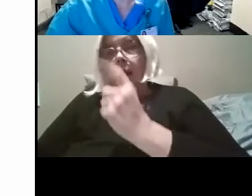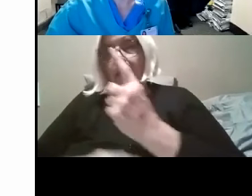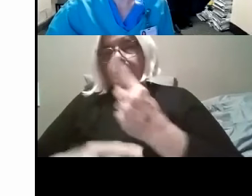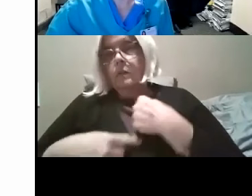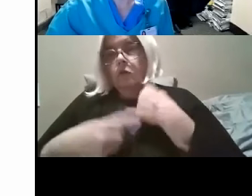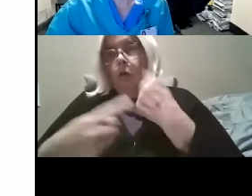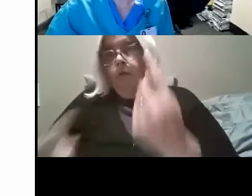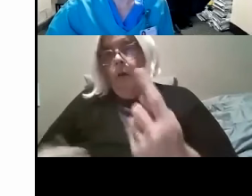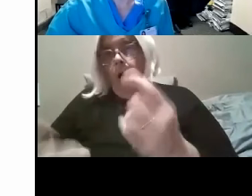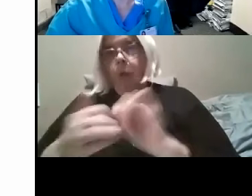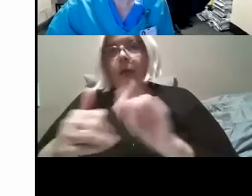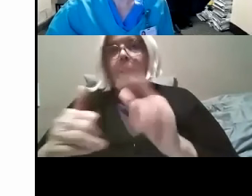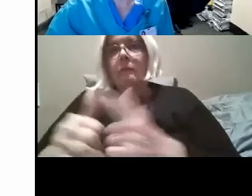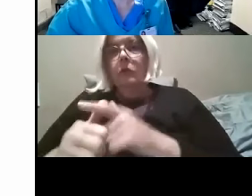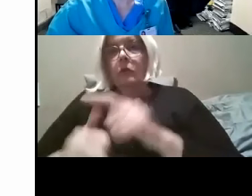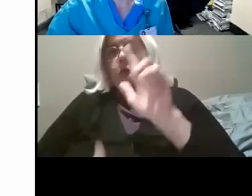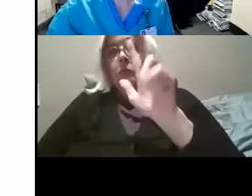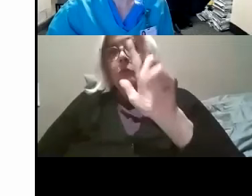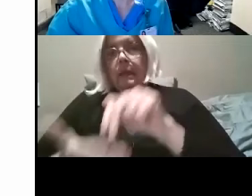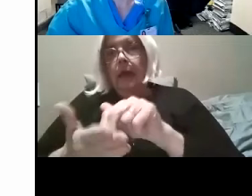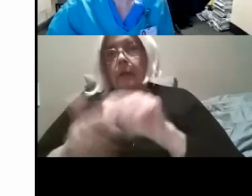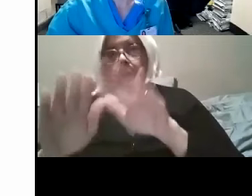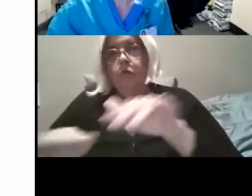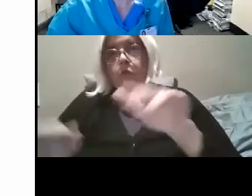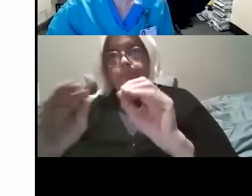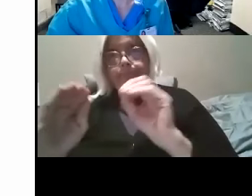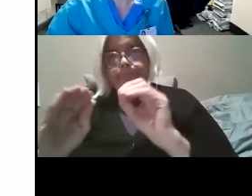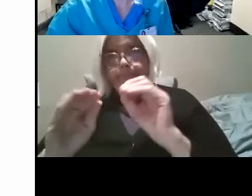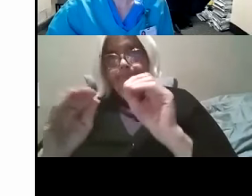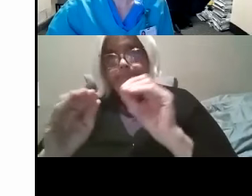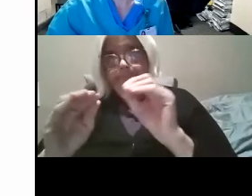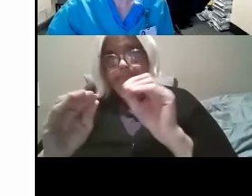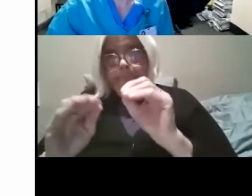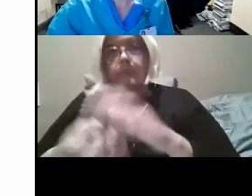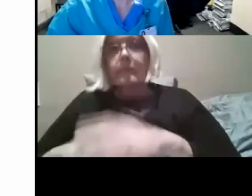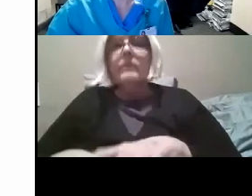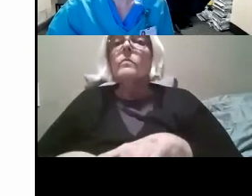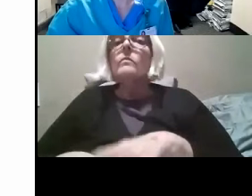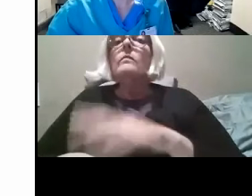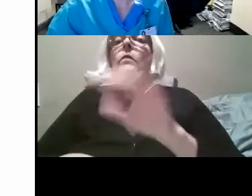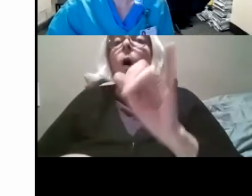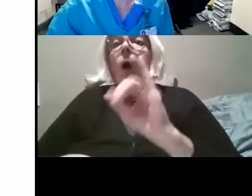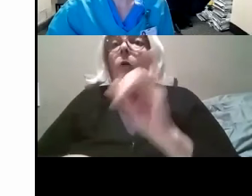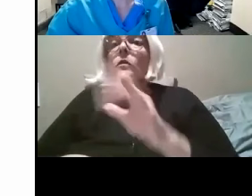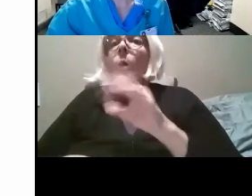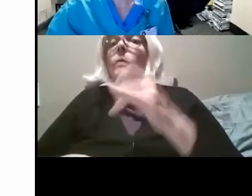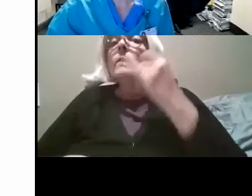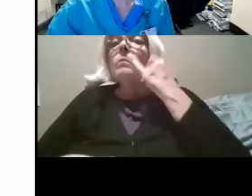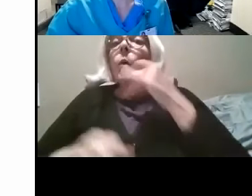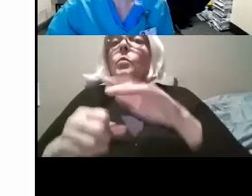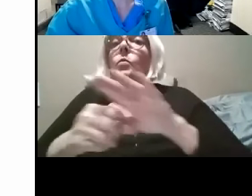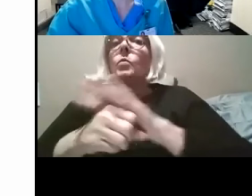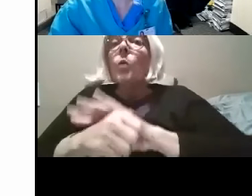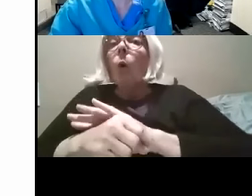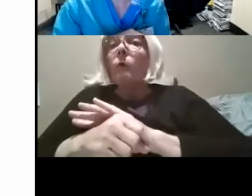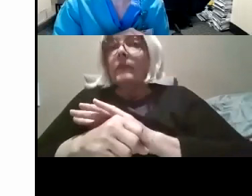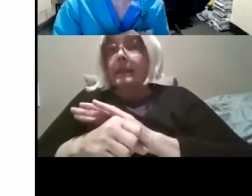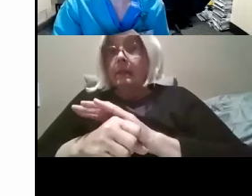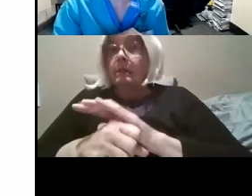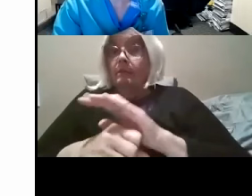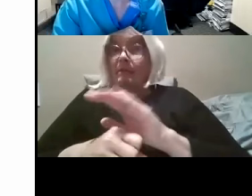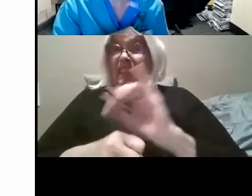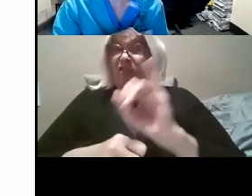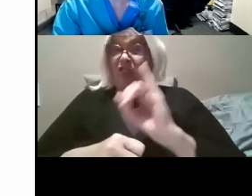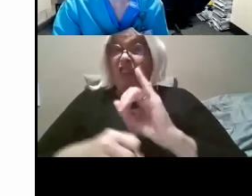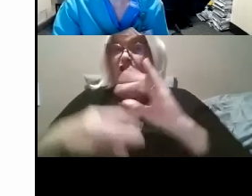What we also know about myocarditis is that COVID-19 infection can cause myocarditis, and it can cause myocarditis at a pretty high rate,